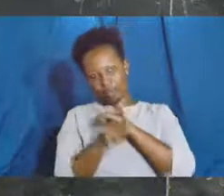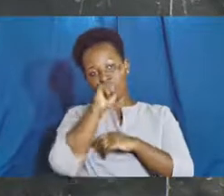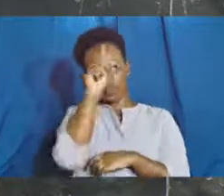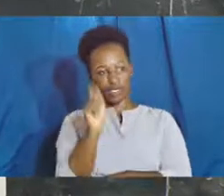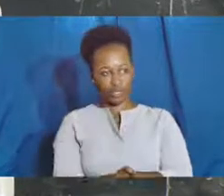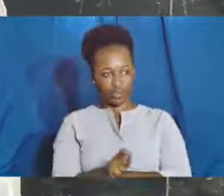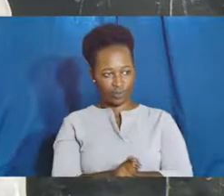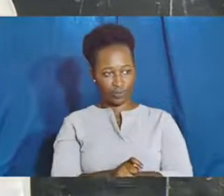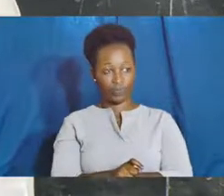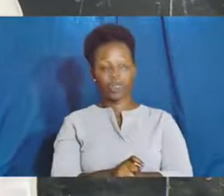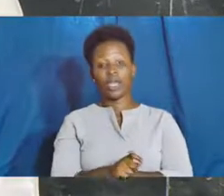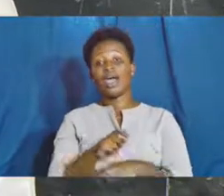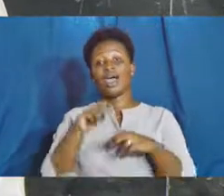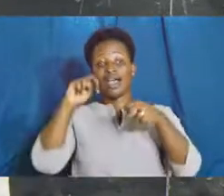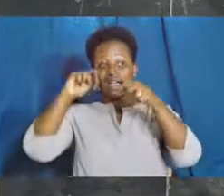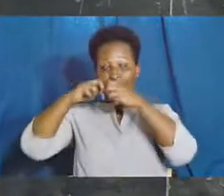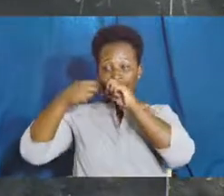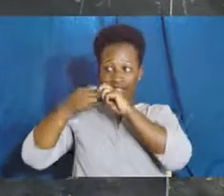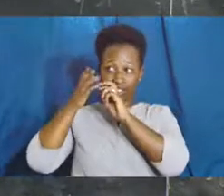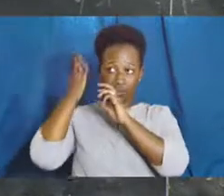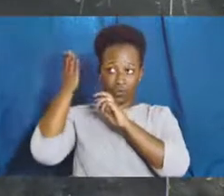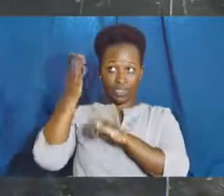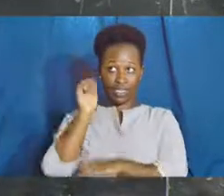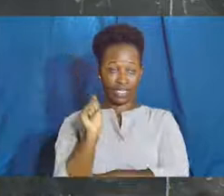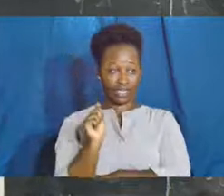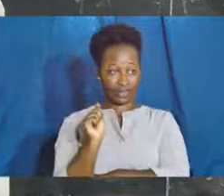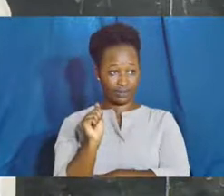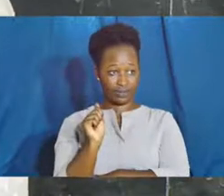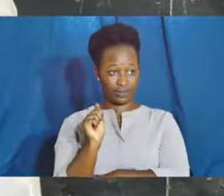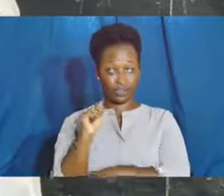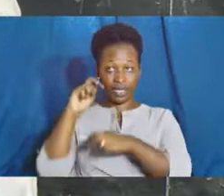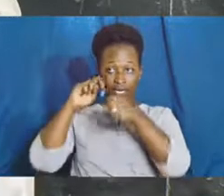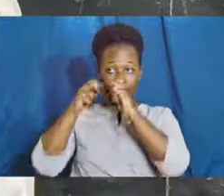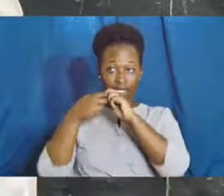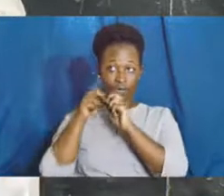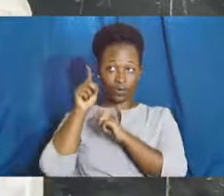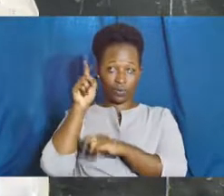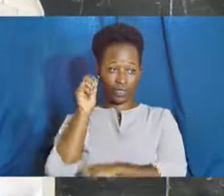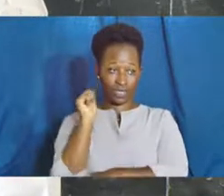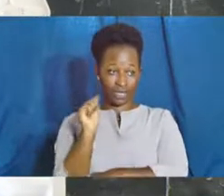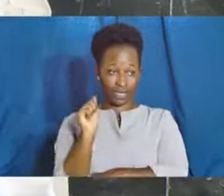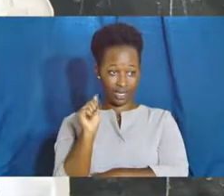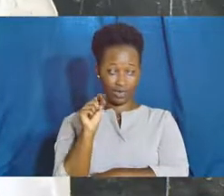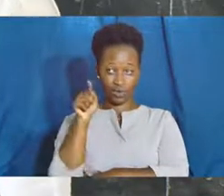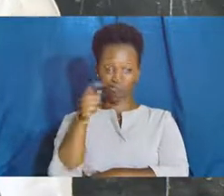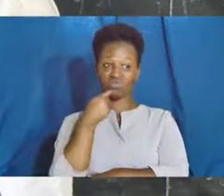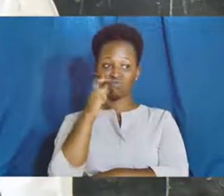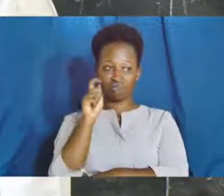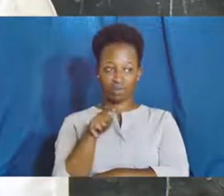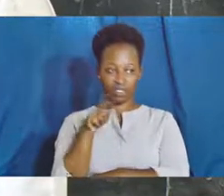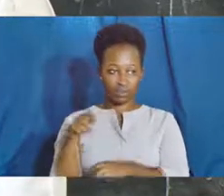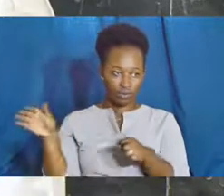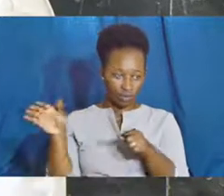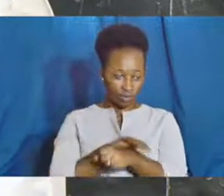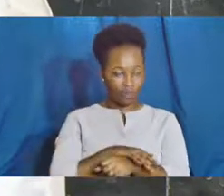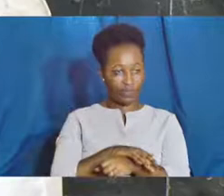current at point A, is there. The current at point A, you have to just complete